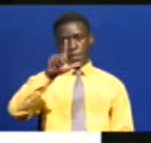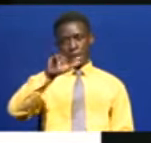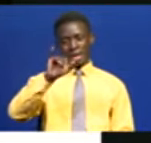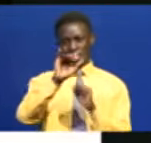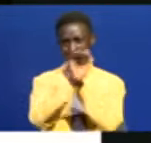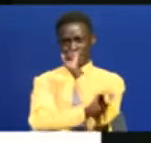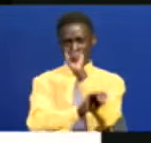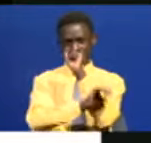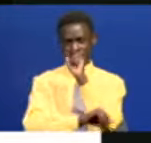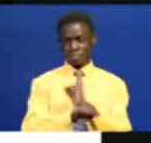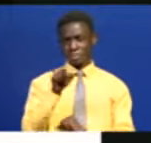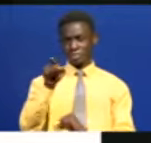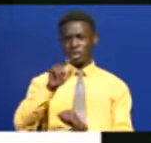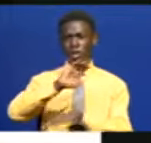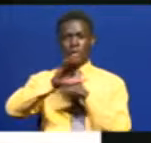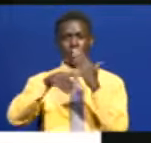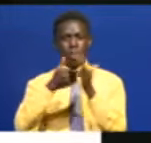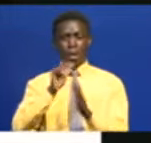Although the